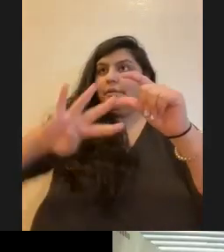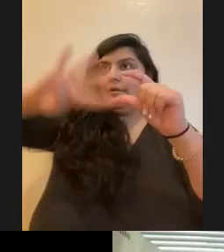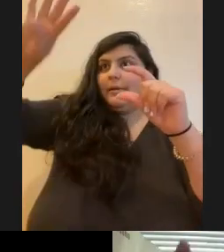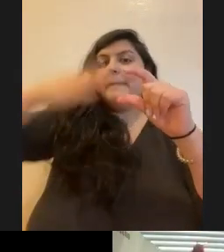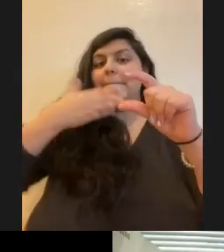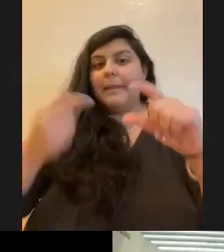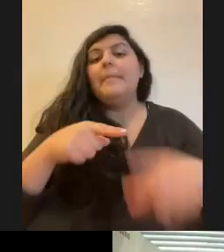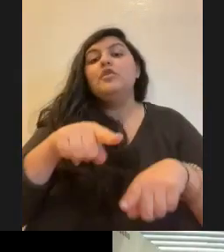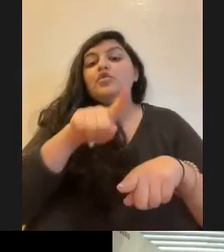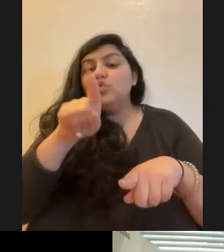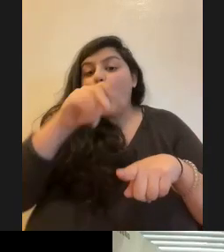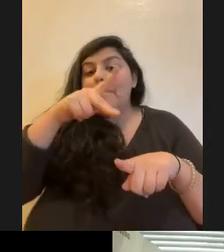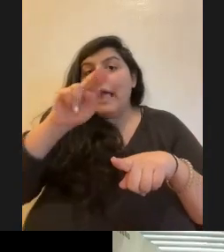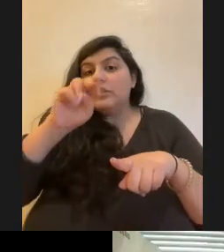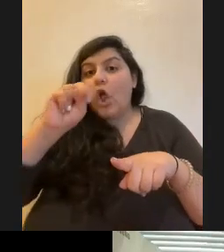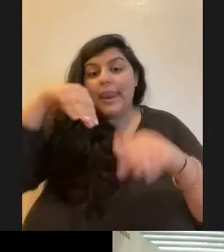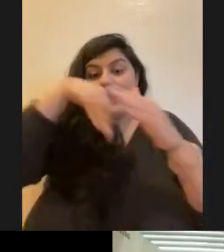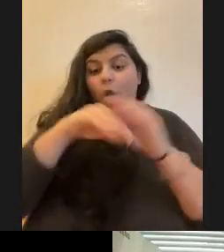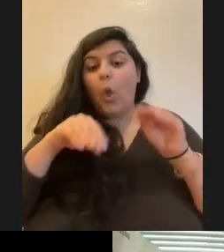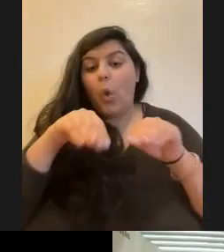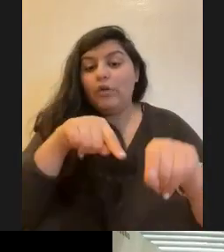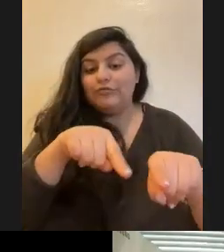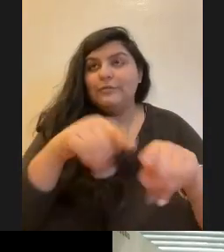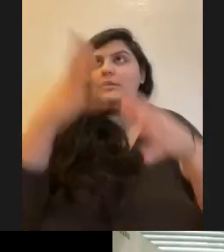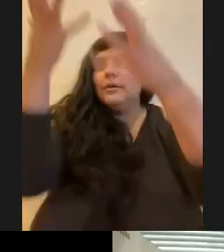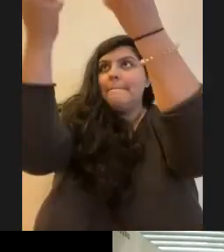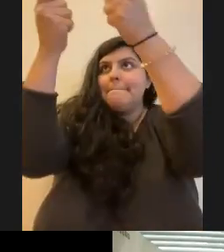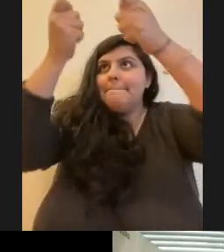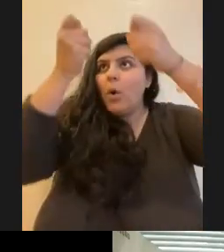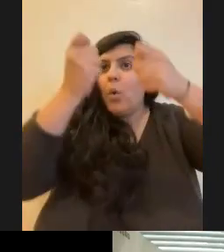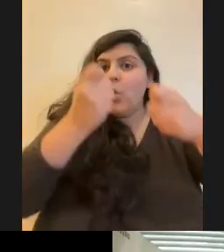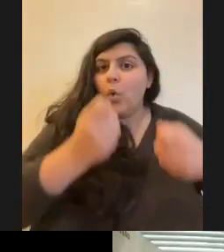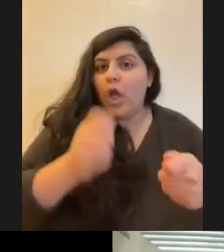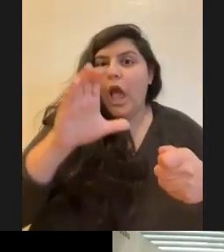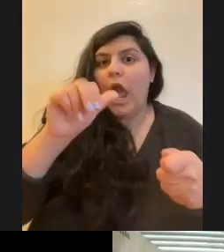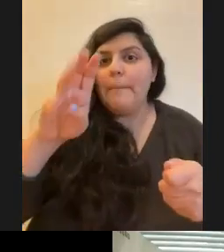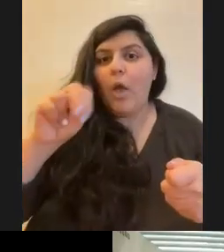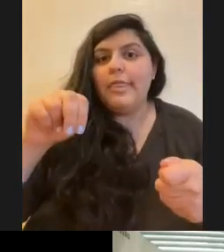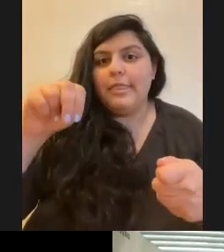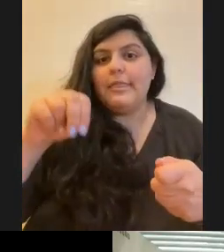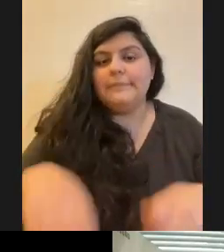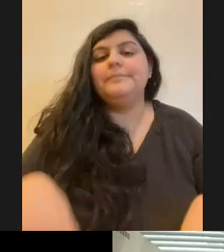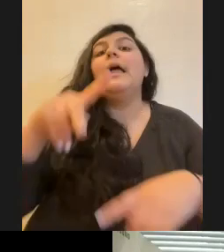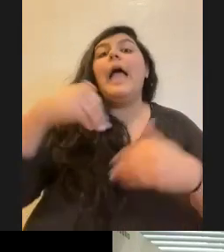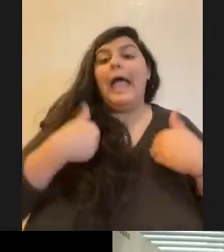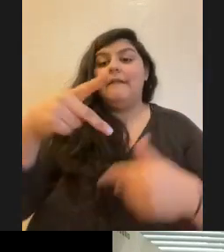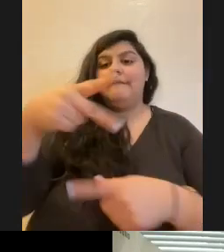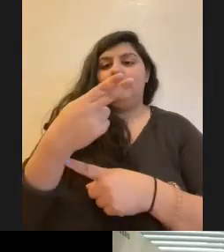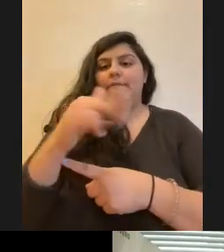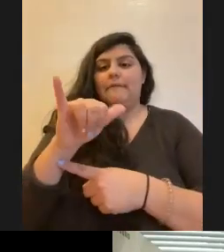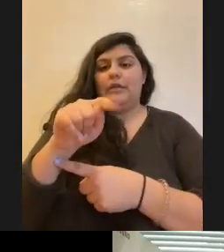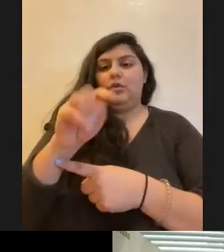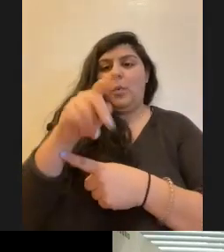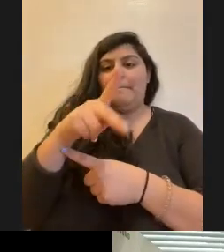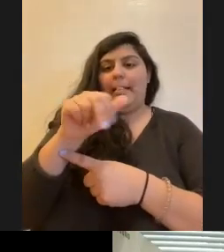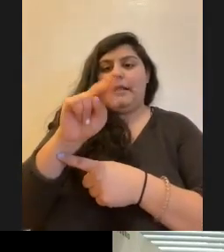the oceans, bring that carbon down. So we have like phytoplankton. So I talk about zooplankton, the